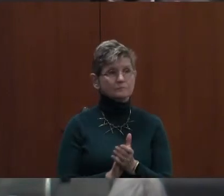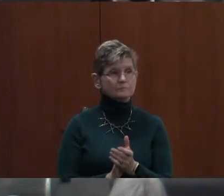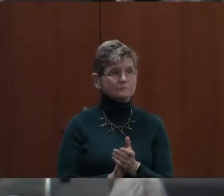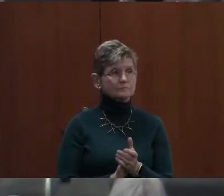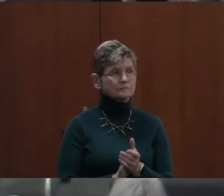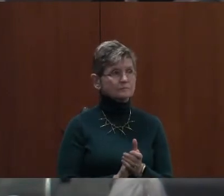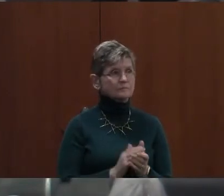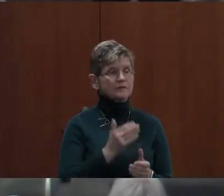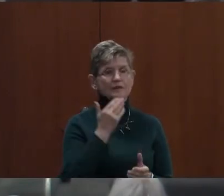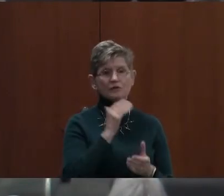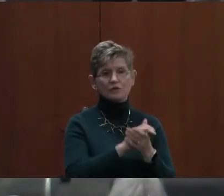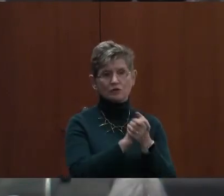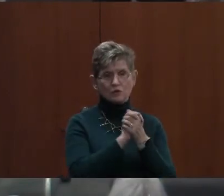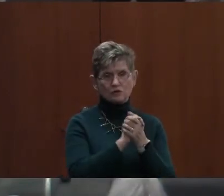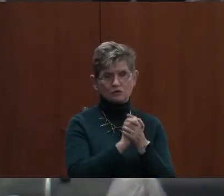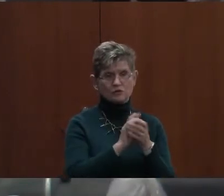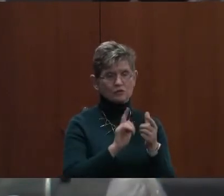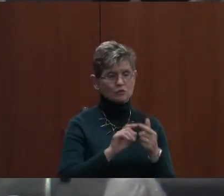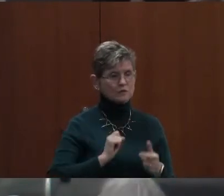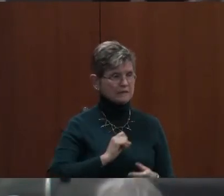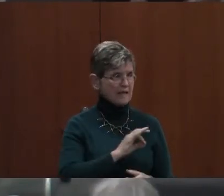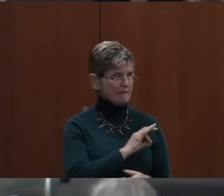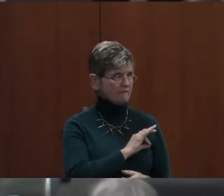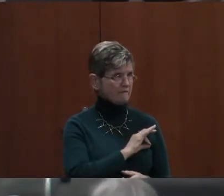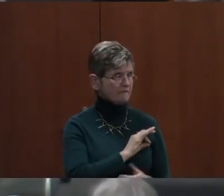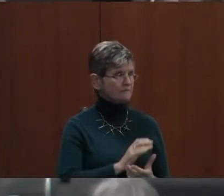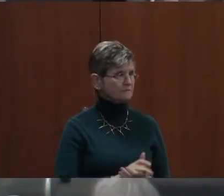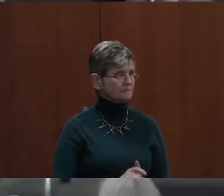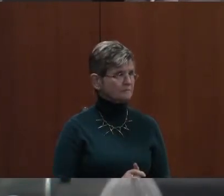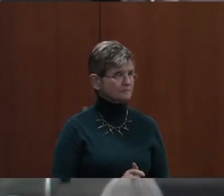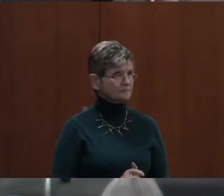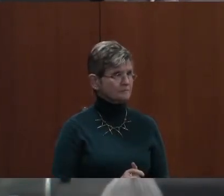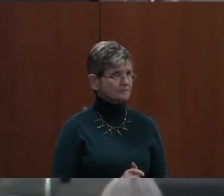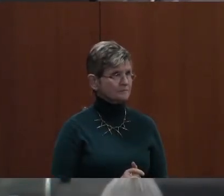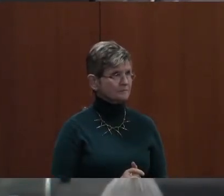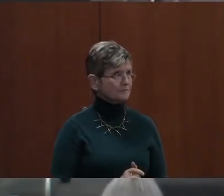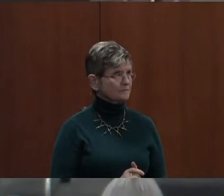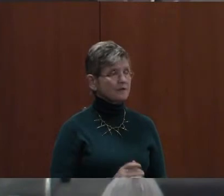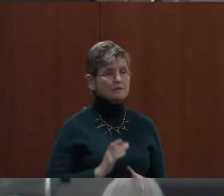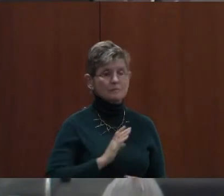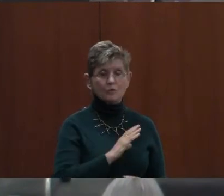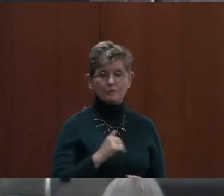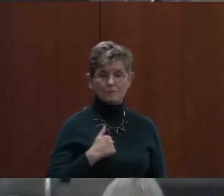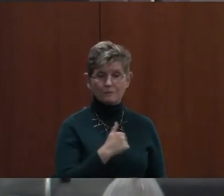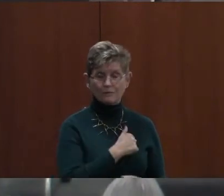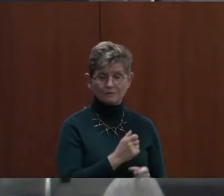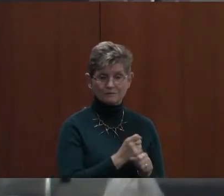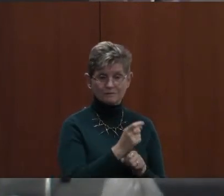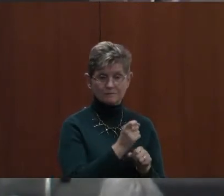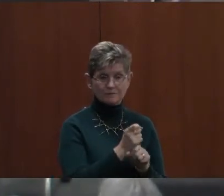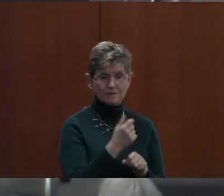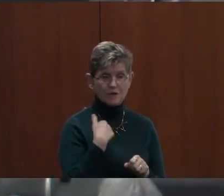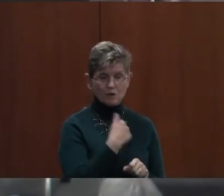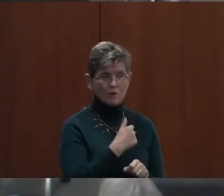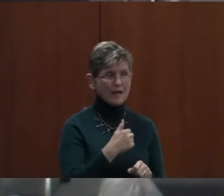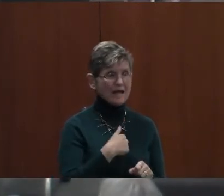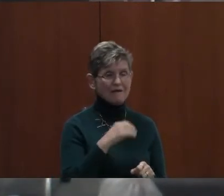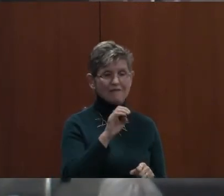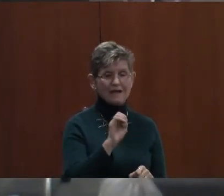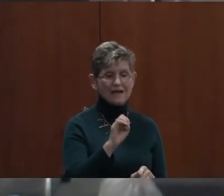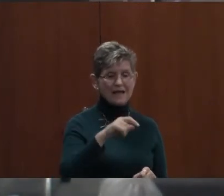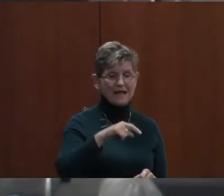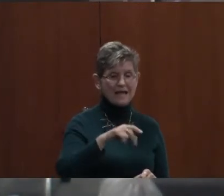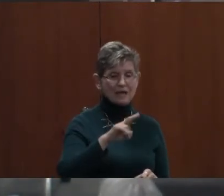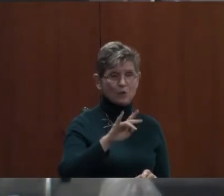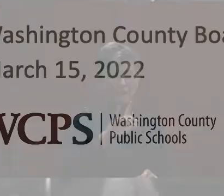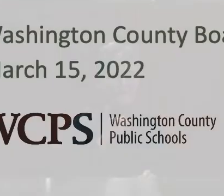Thank you, Tristan. Congratulations, staff, for your awards. Board members, annually we have an Equity Initiatives